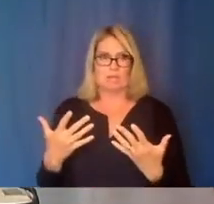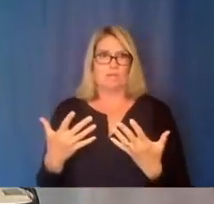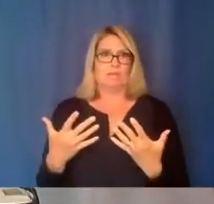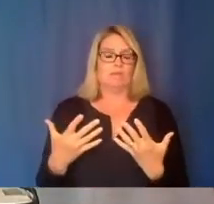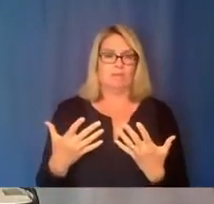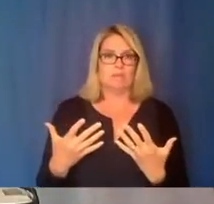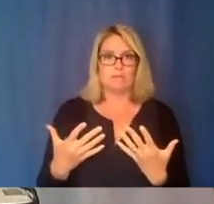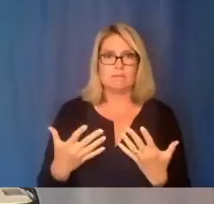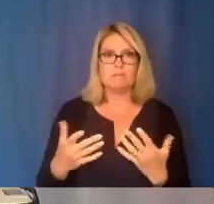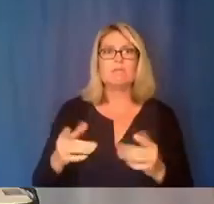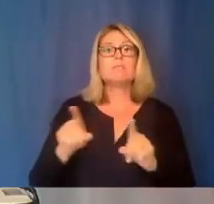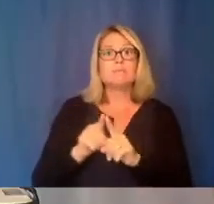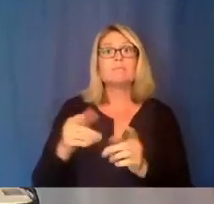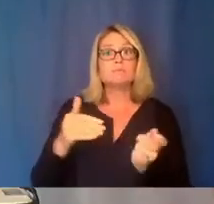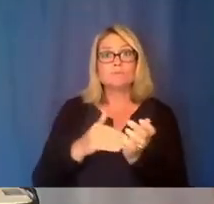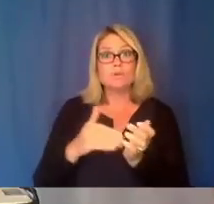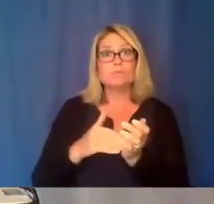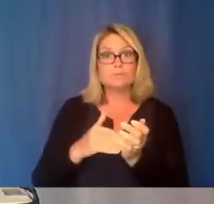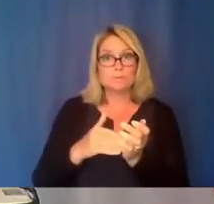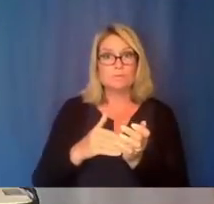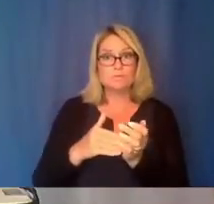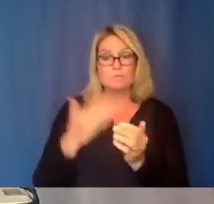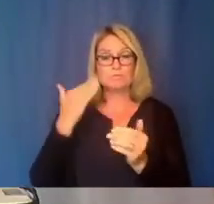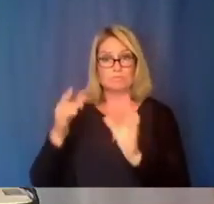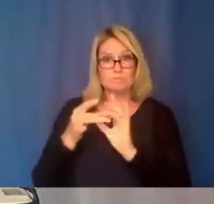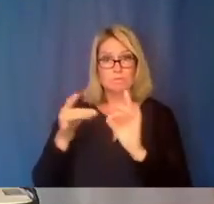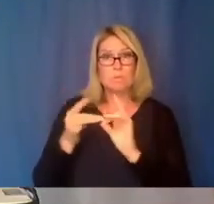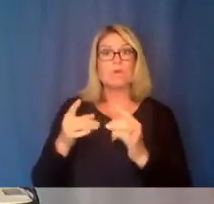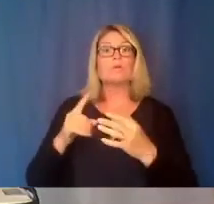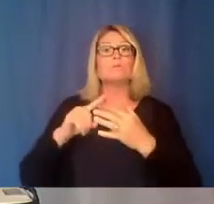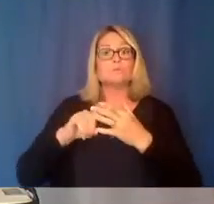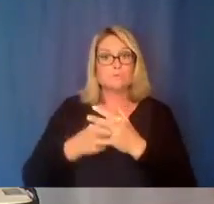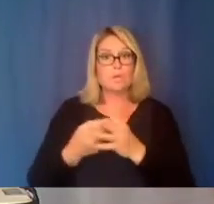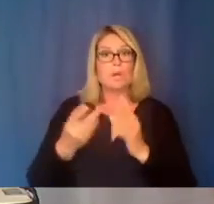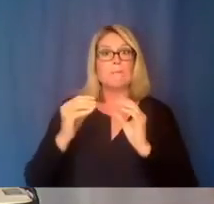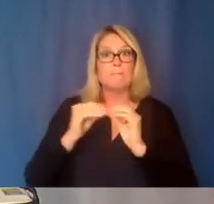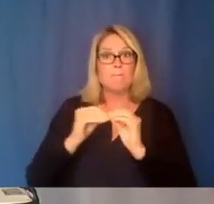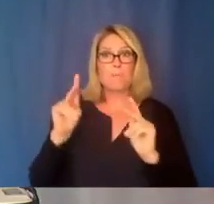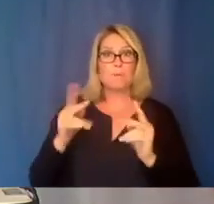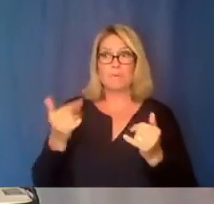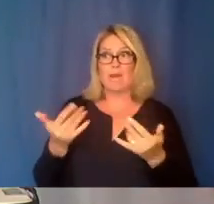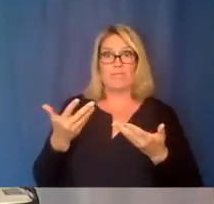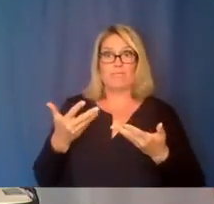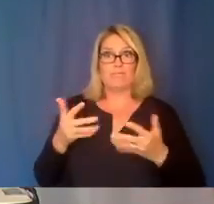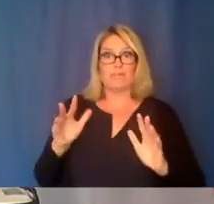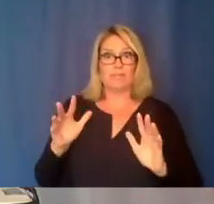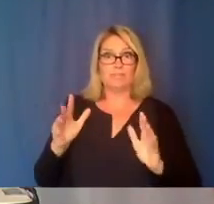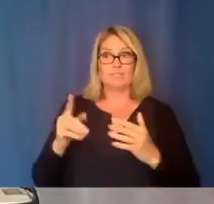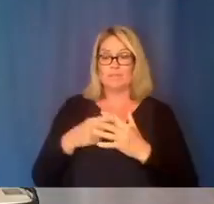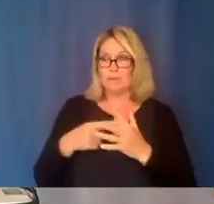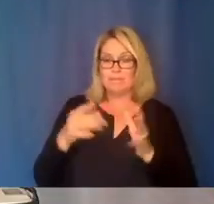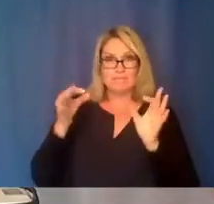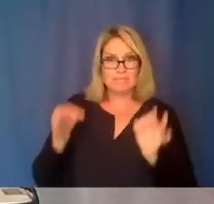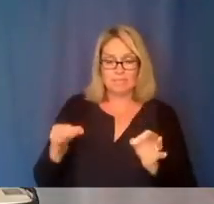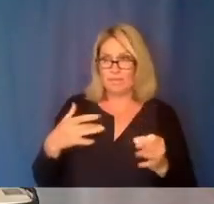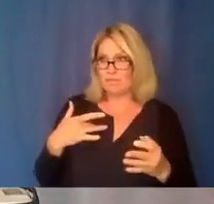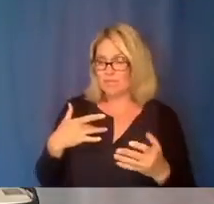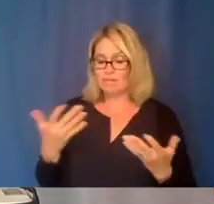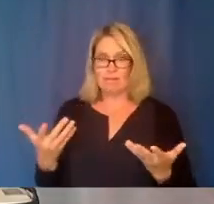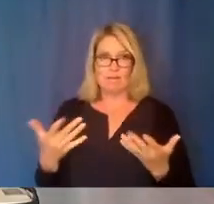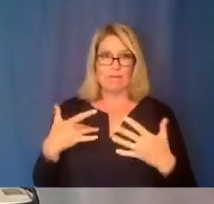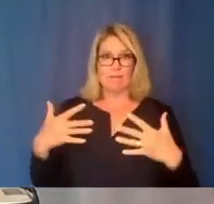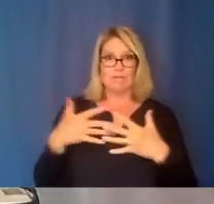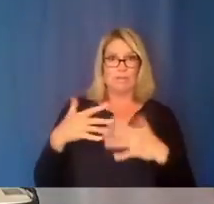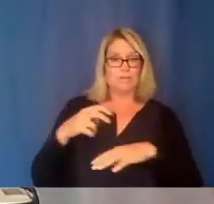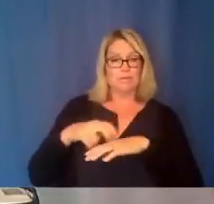Morrison noted, as we make our way out of this, there seems to be a little bit more trepidation sometimes with the decisions. But from the beginning, we